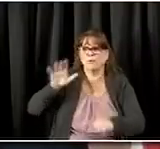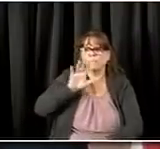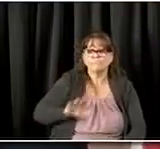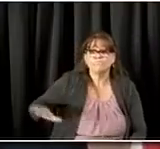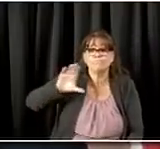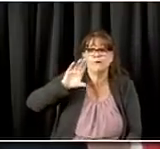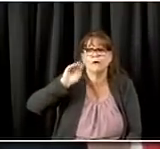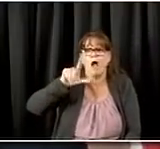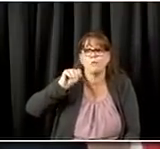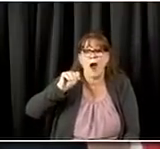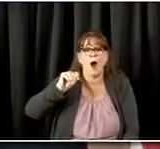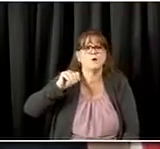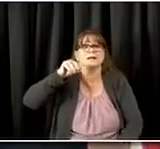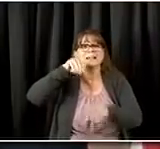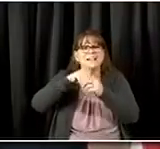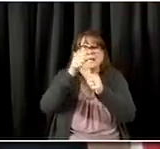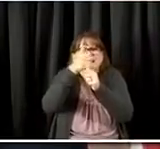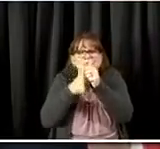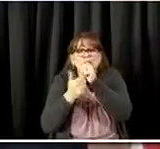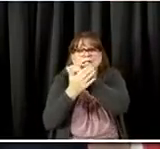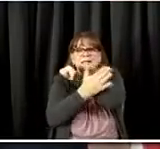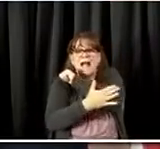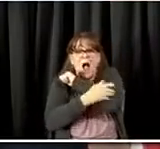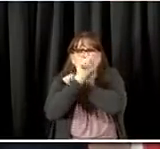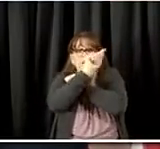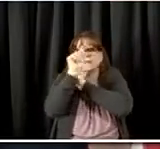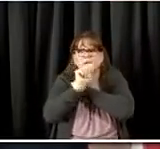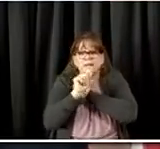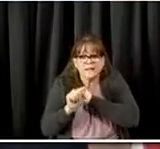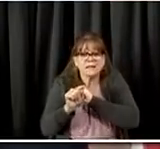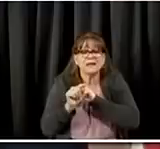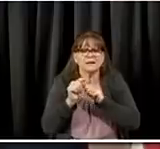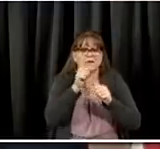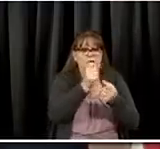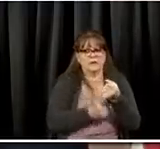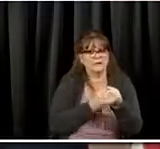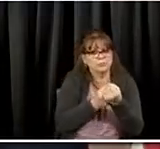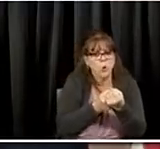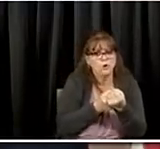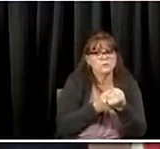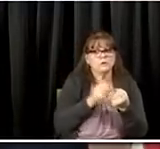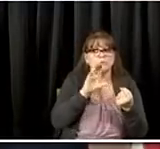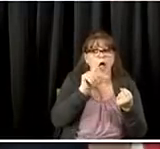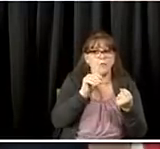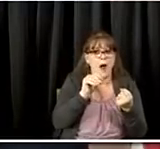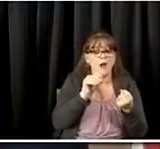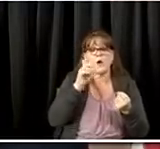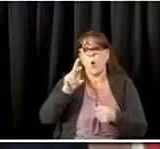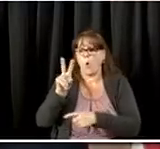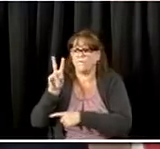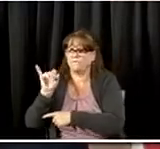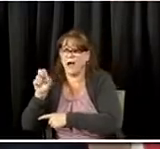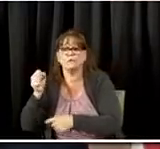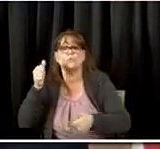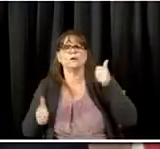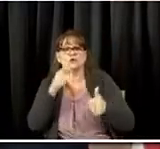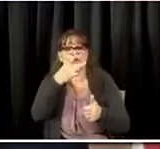the virus or are you on the side of Colorado? Now, quite clearly, no matter where you operate in the state of Colorado, you're subject to state